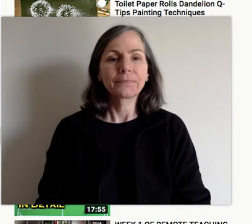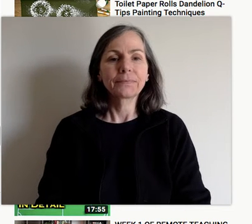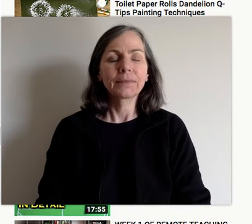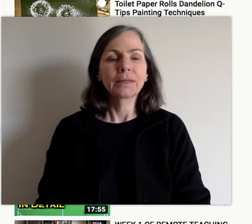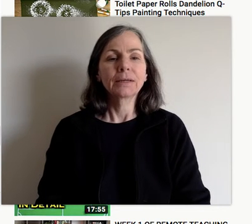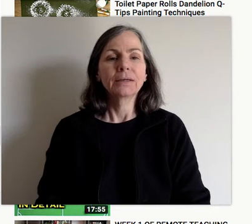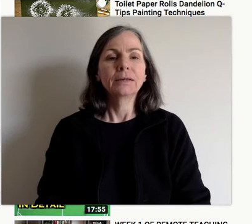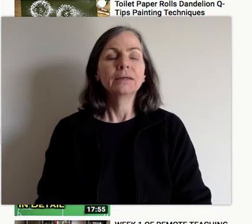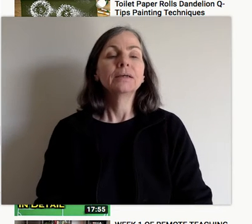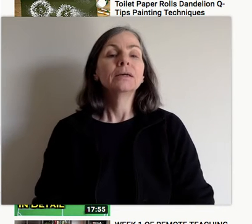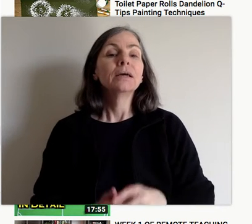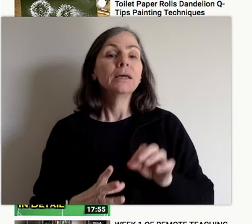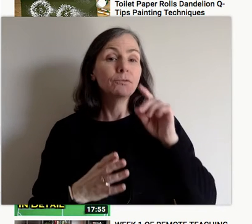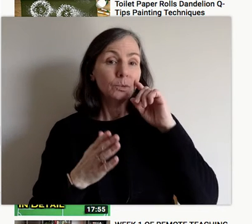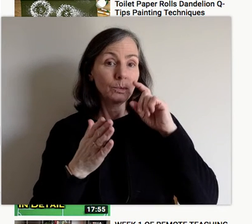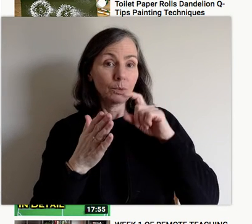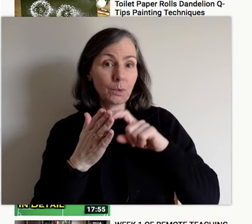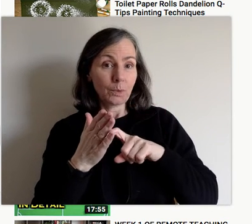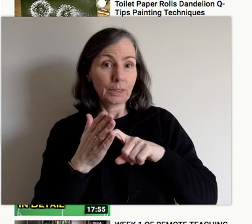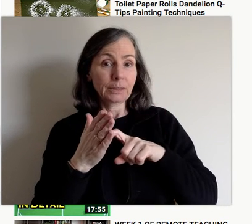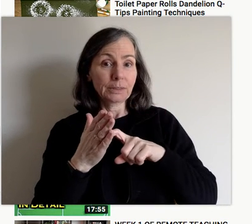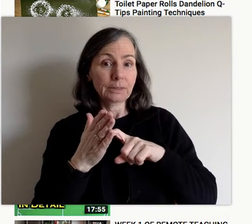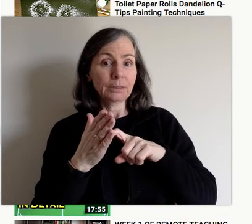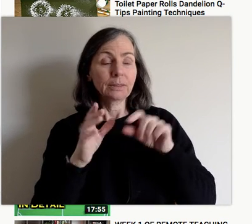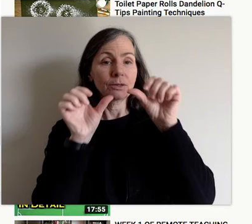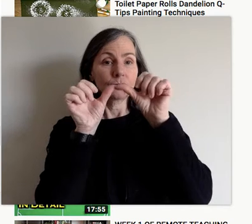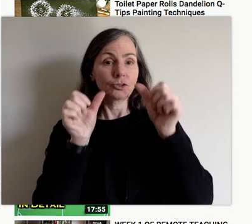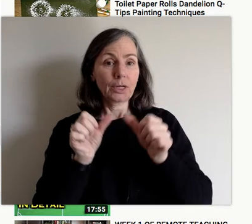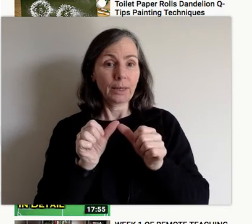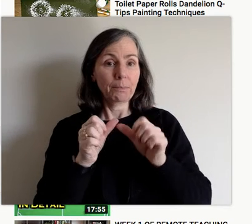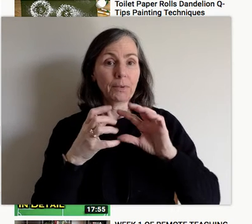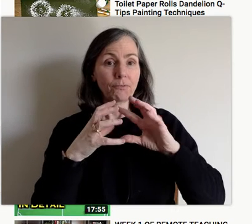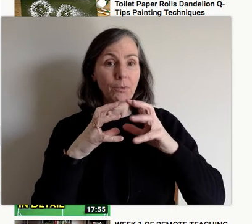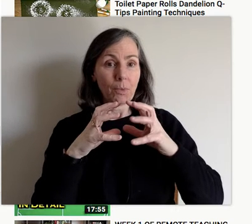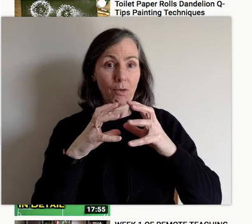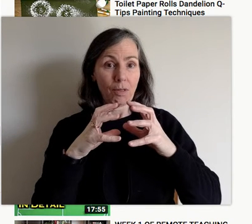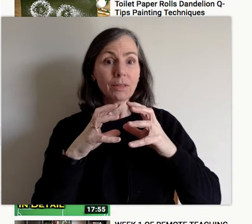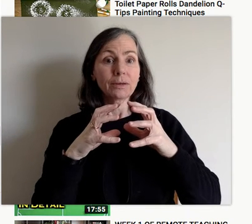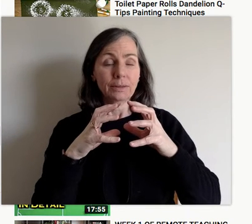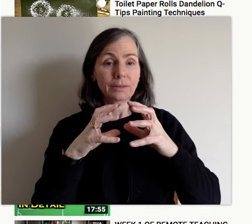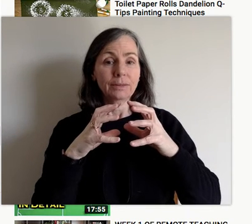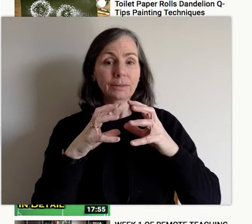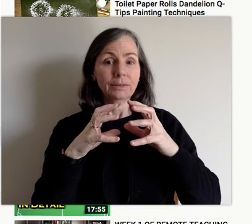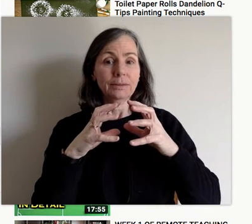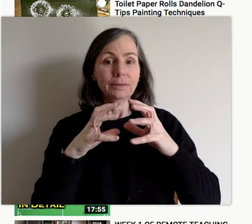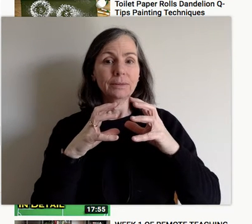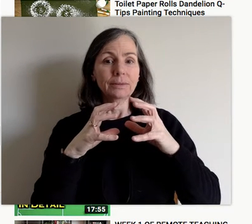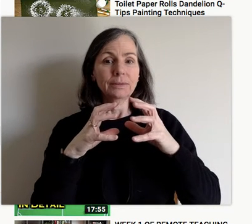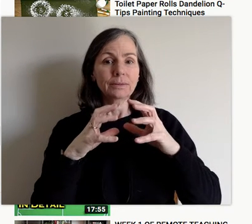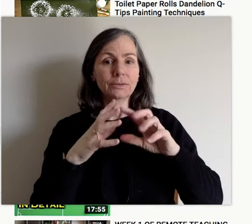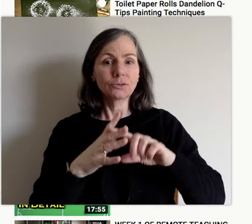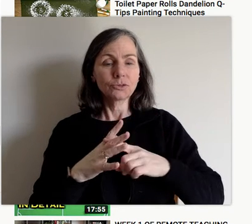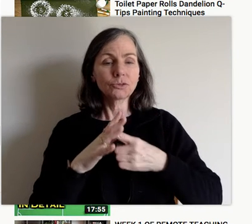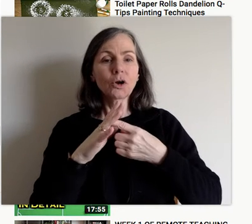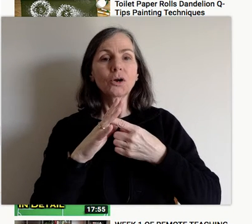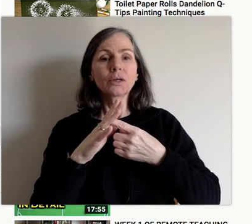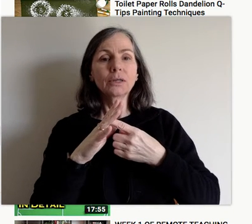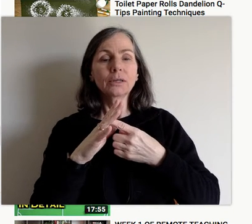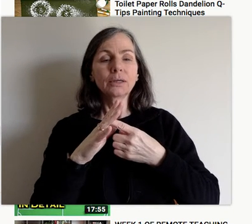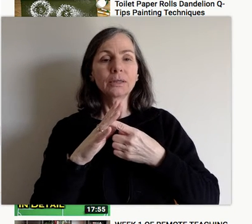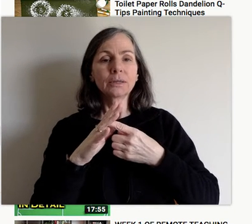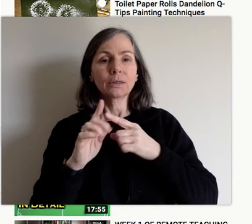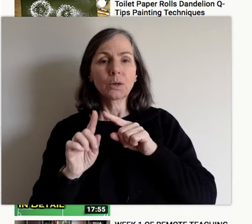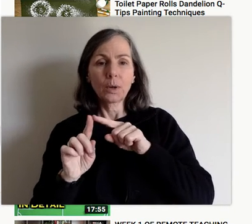So if you notice this shape of the ball, it started by